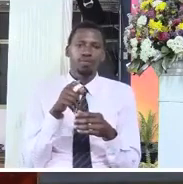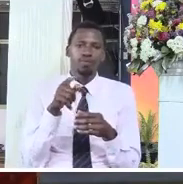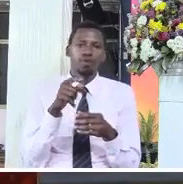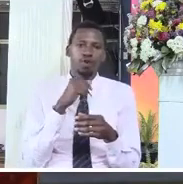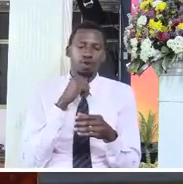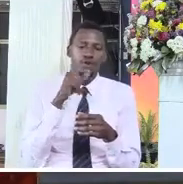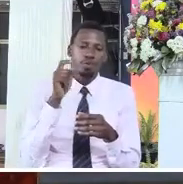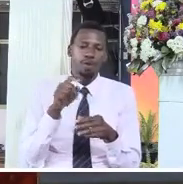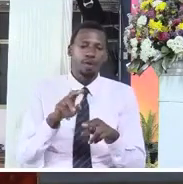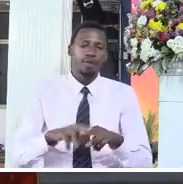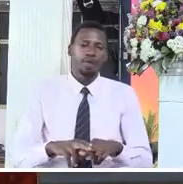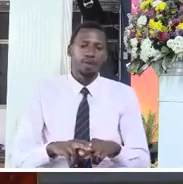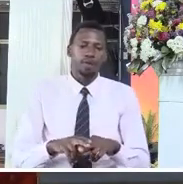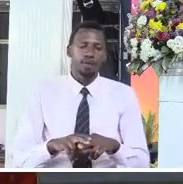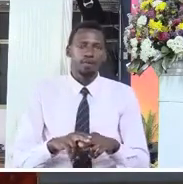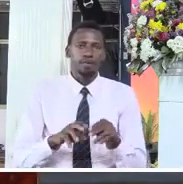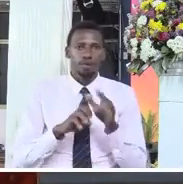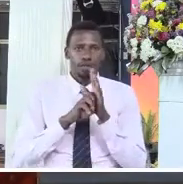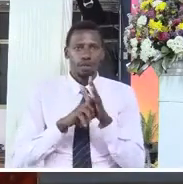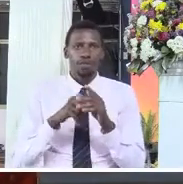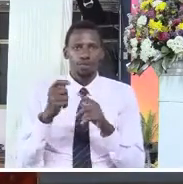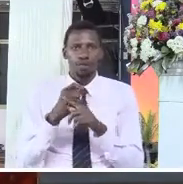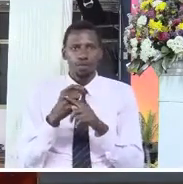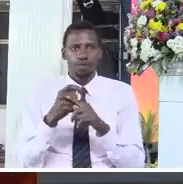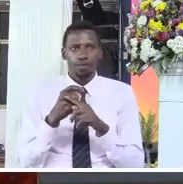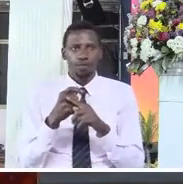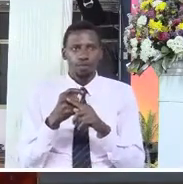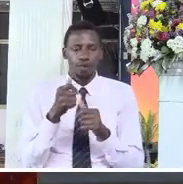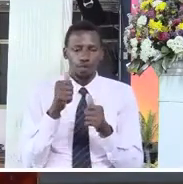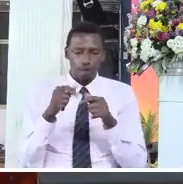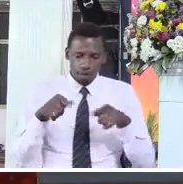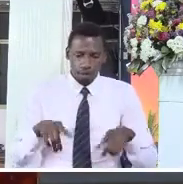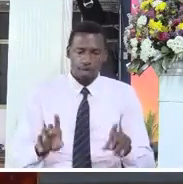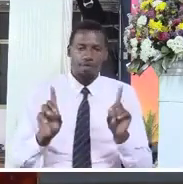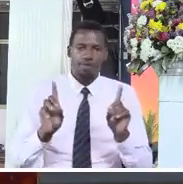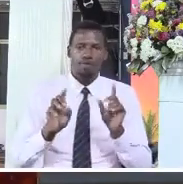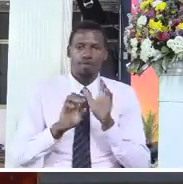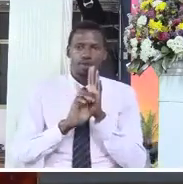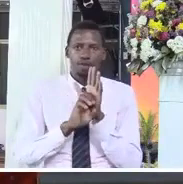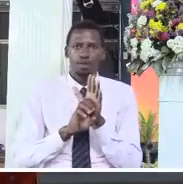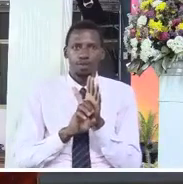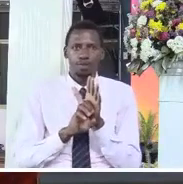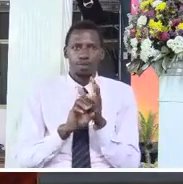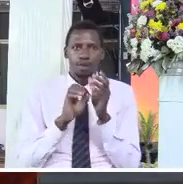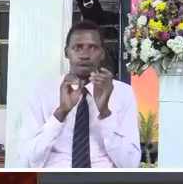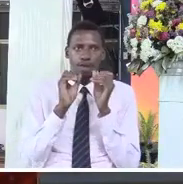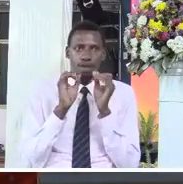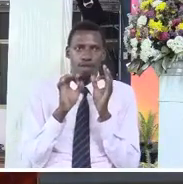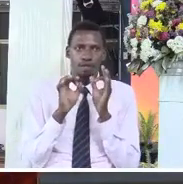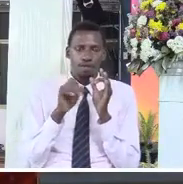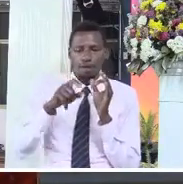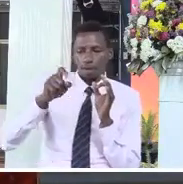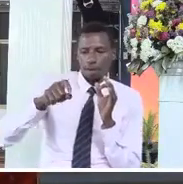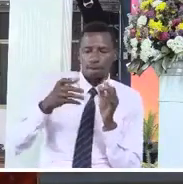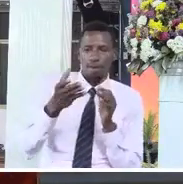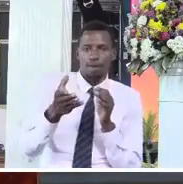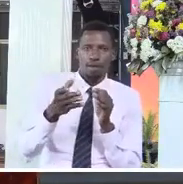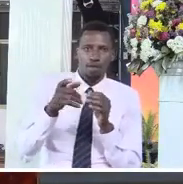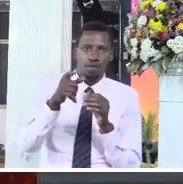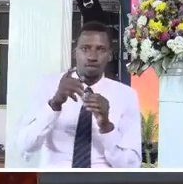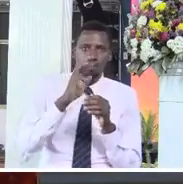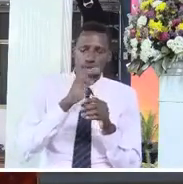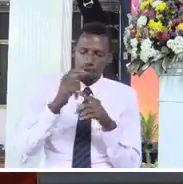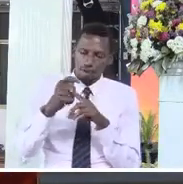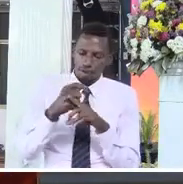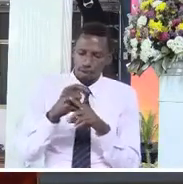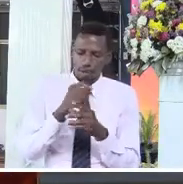sat down, like training that comes automatically. For example, if a need arises, you are being